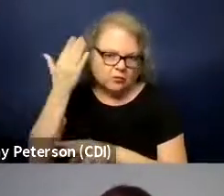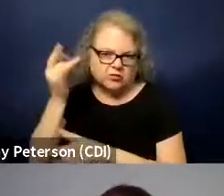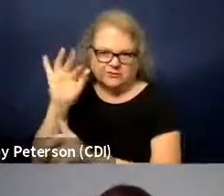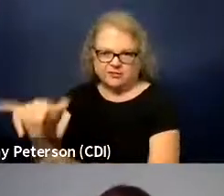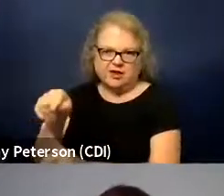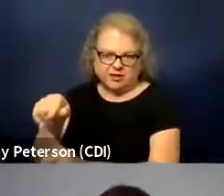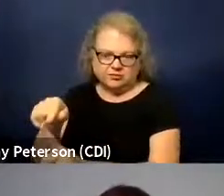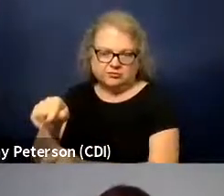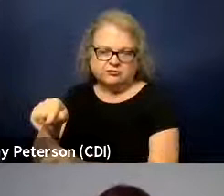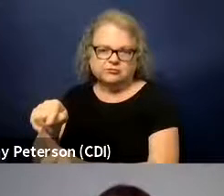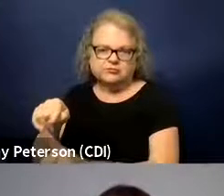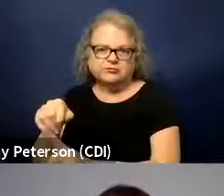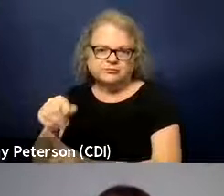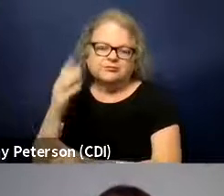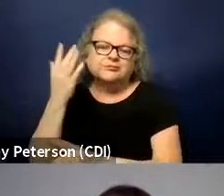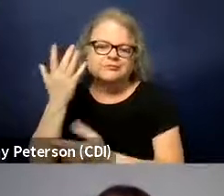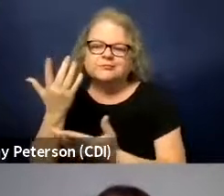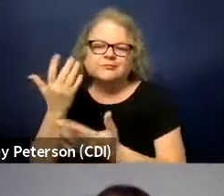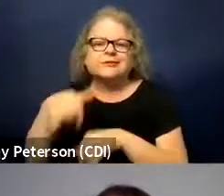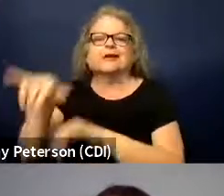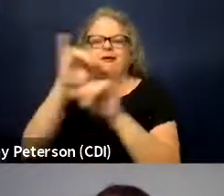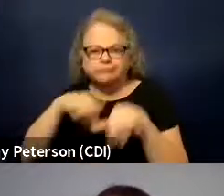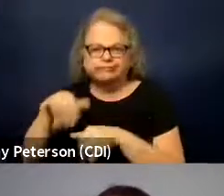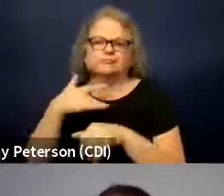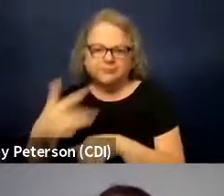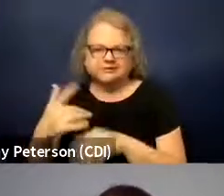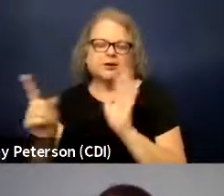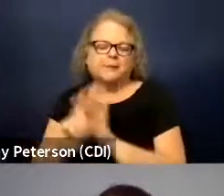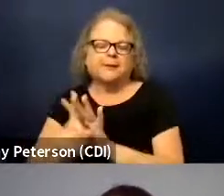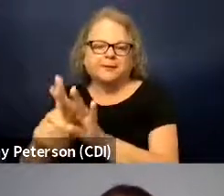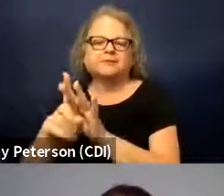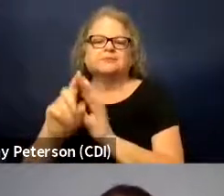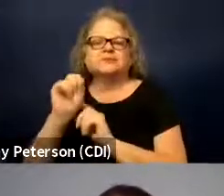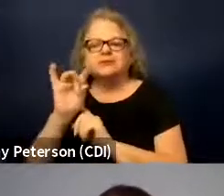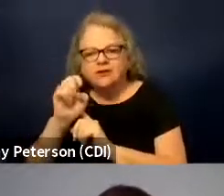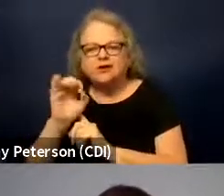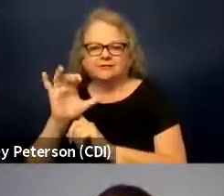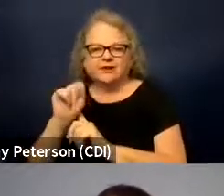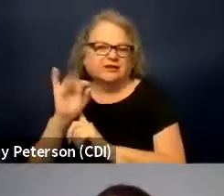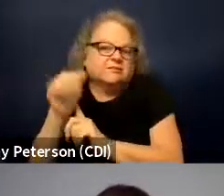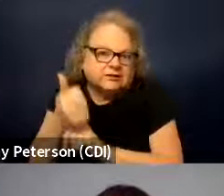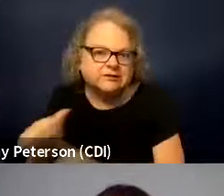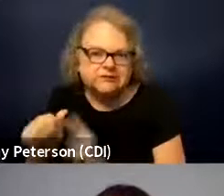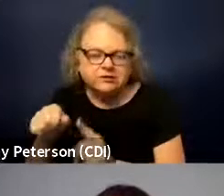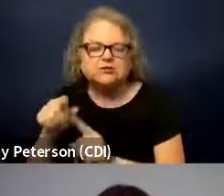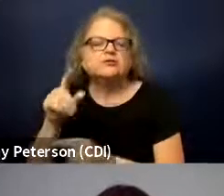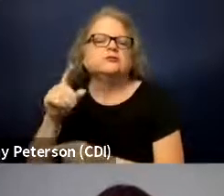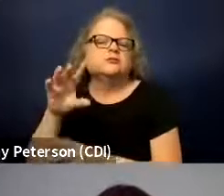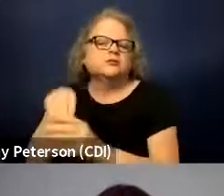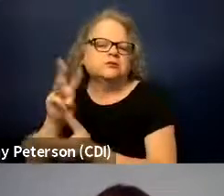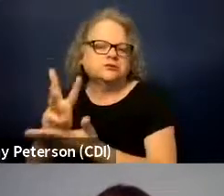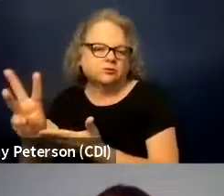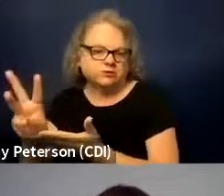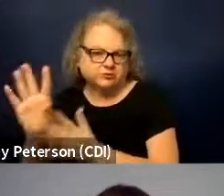they happen in the first 6 weeks. So the FDA felt confident if we didn't have any serious